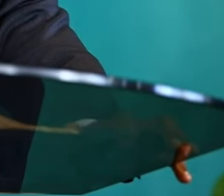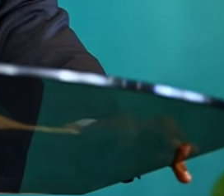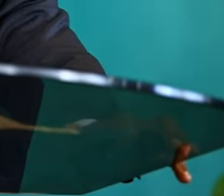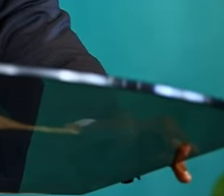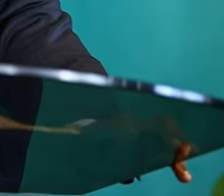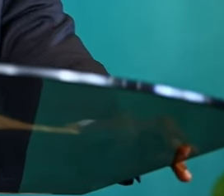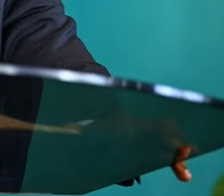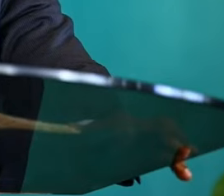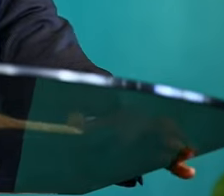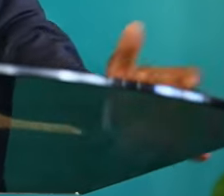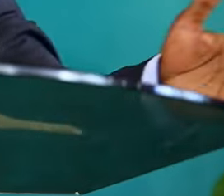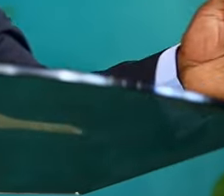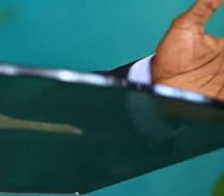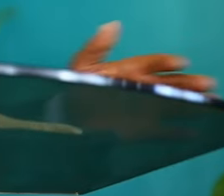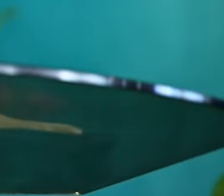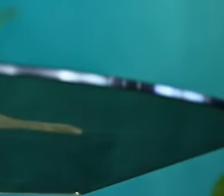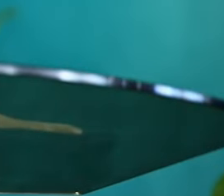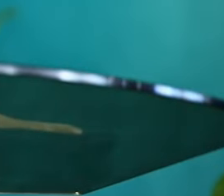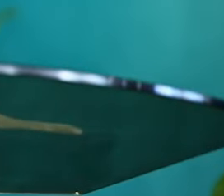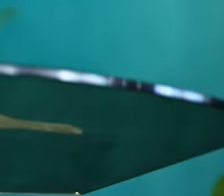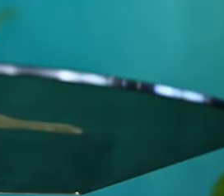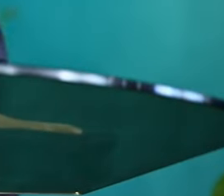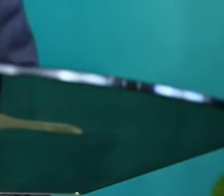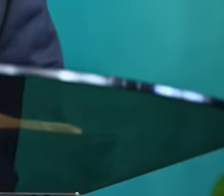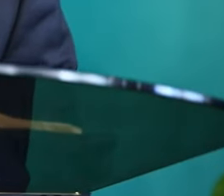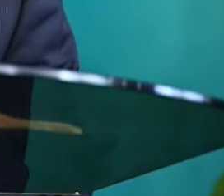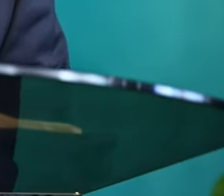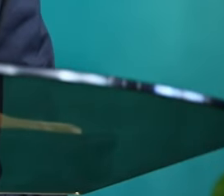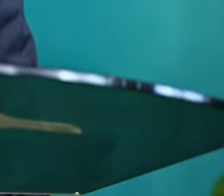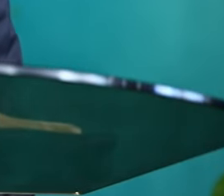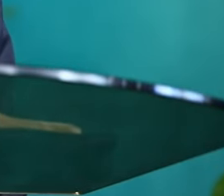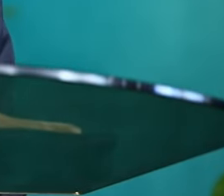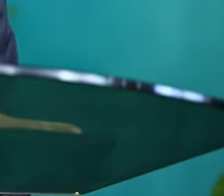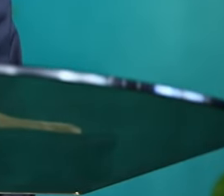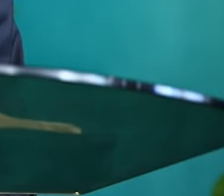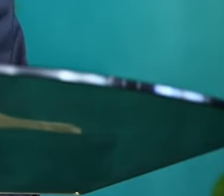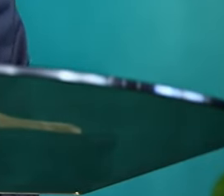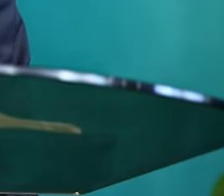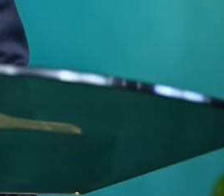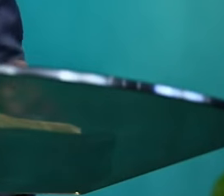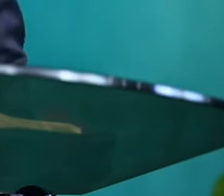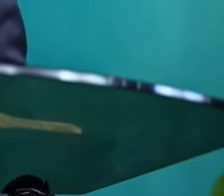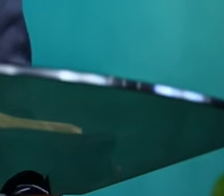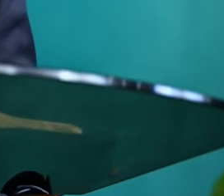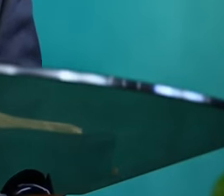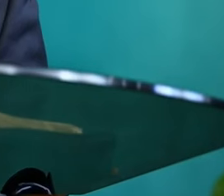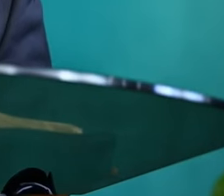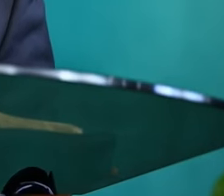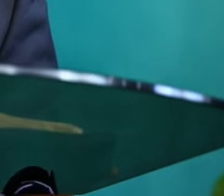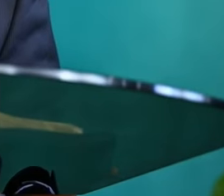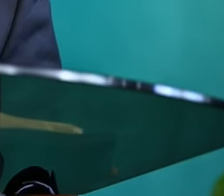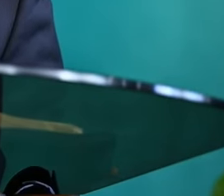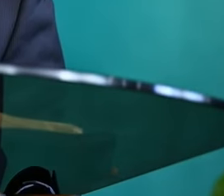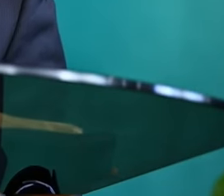over towards the men and let them see us. If they say to us, wait there until we